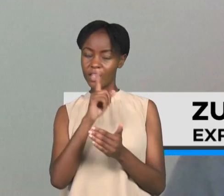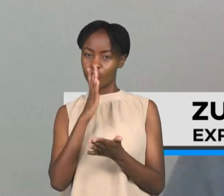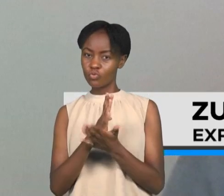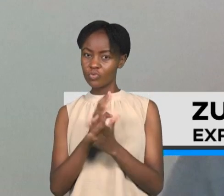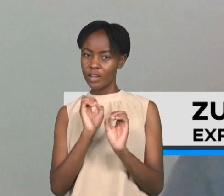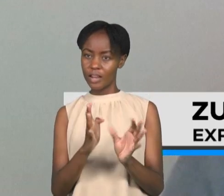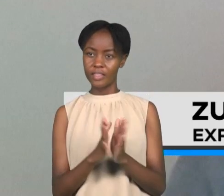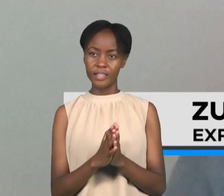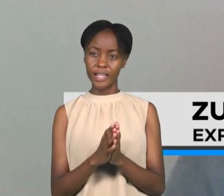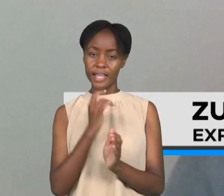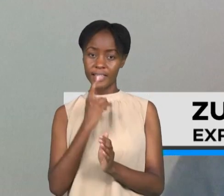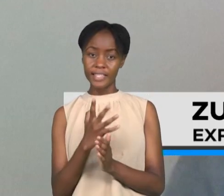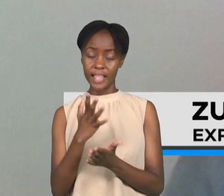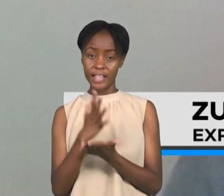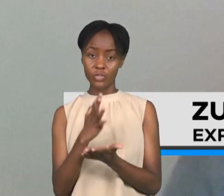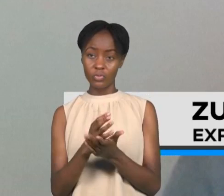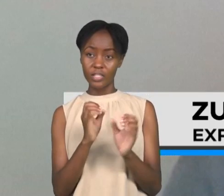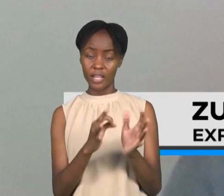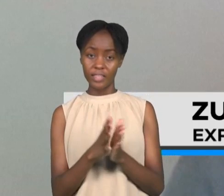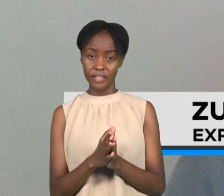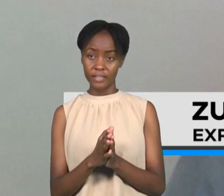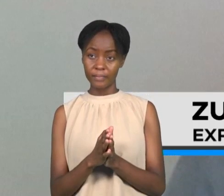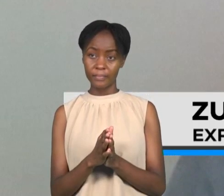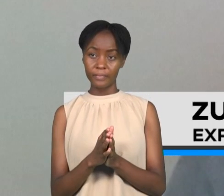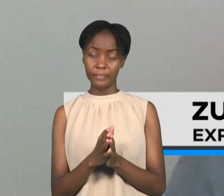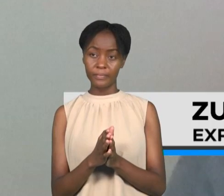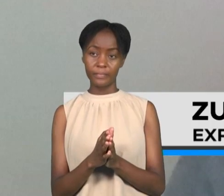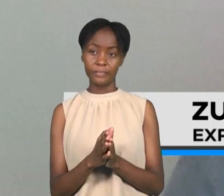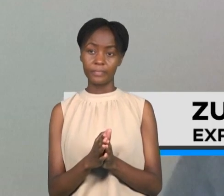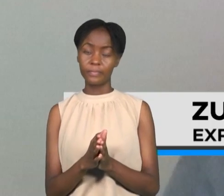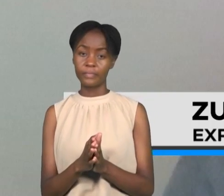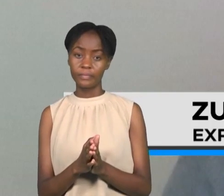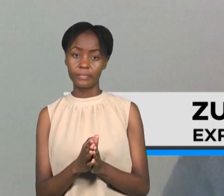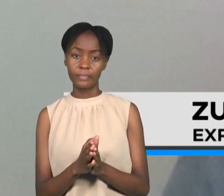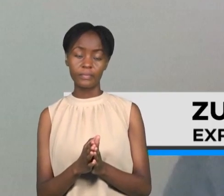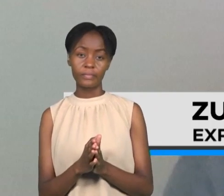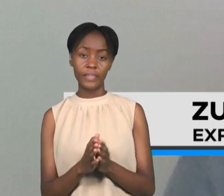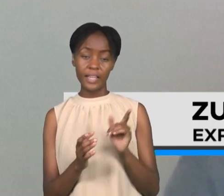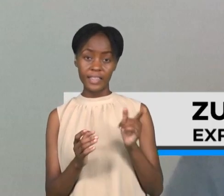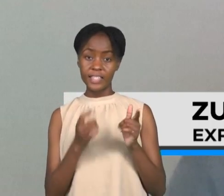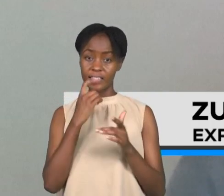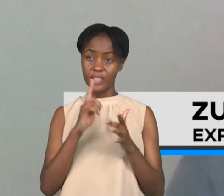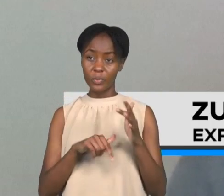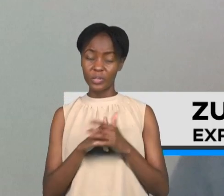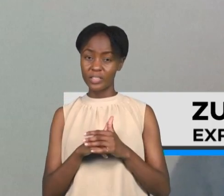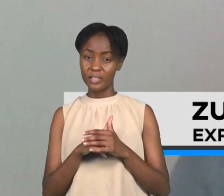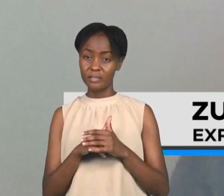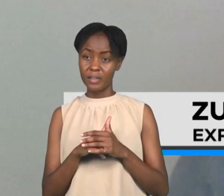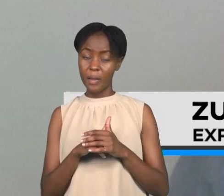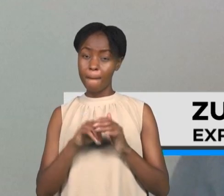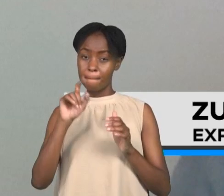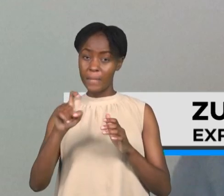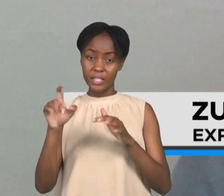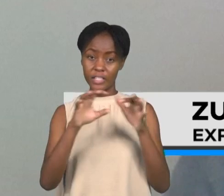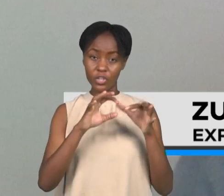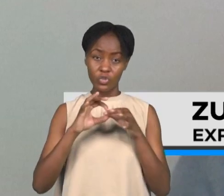like, without getting all medieval on former President Zuma, it looks like a fair amount of coercion is going to be needed